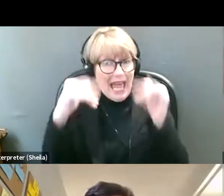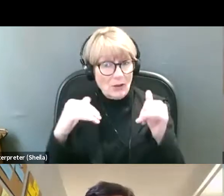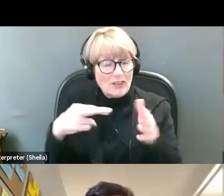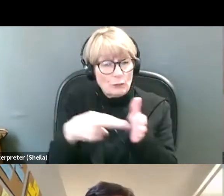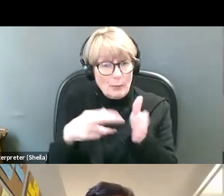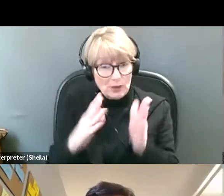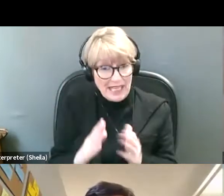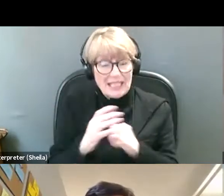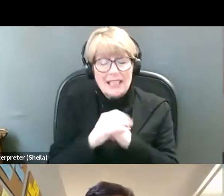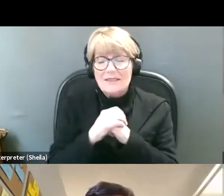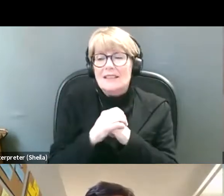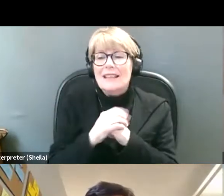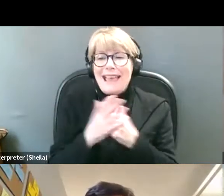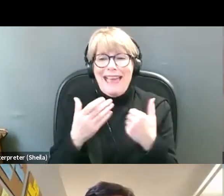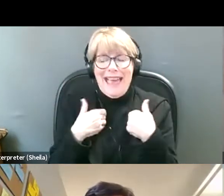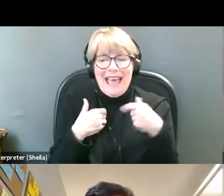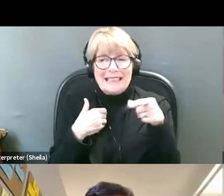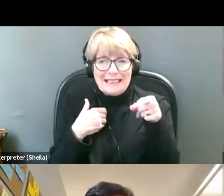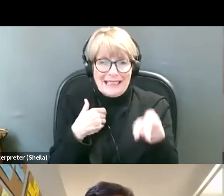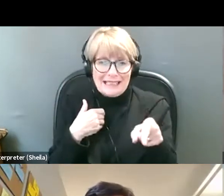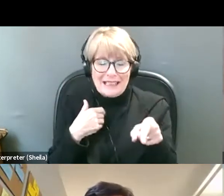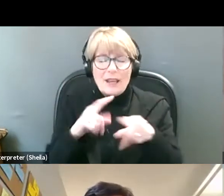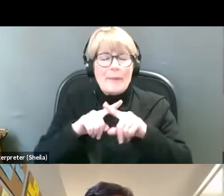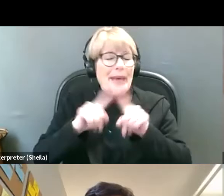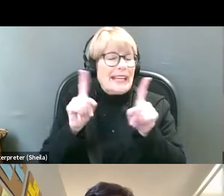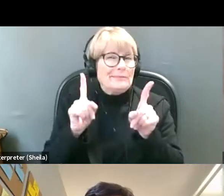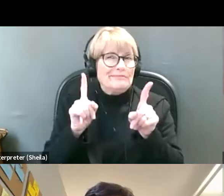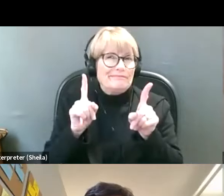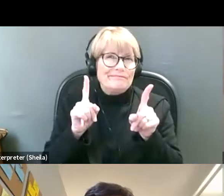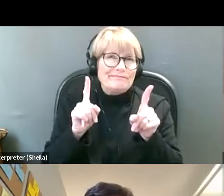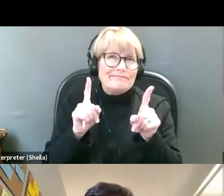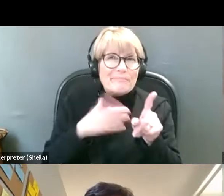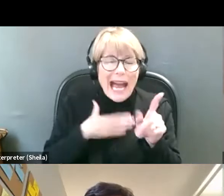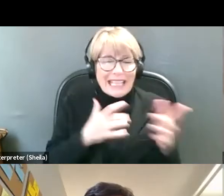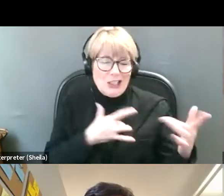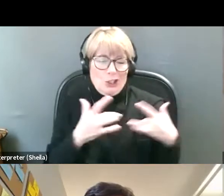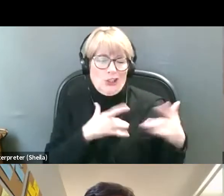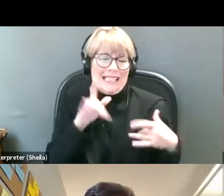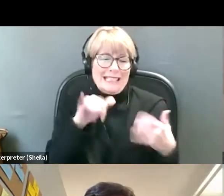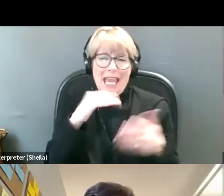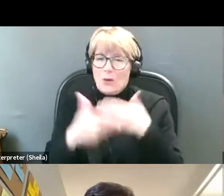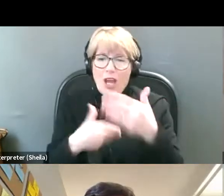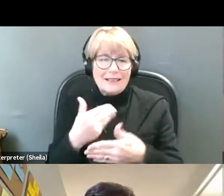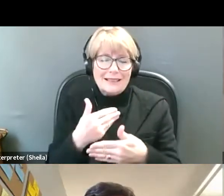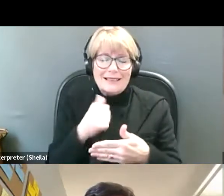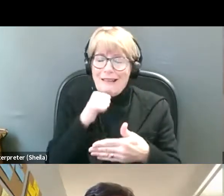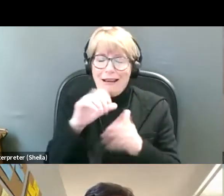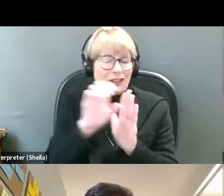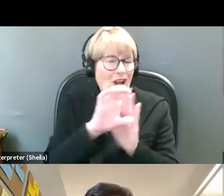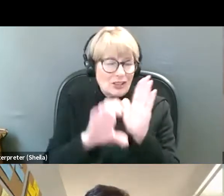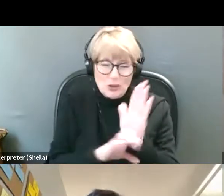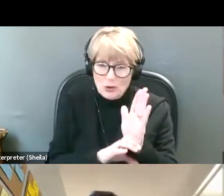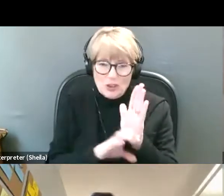Representatives that has this mechanism, but I had concerns just that process is unconstitutional because